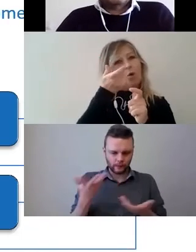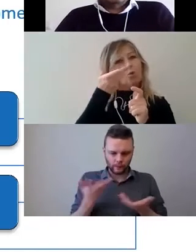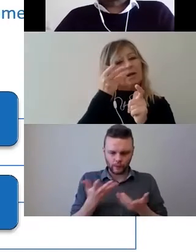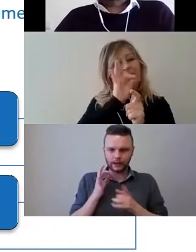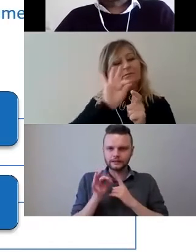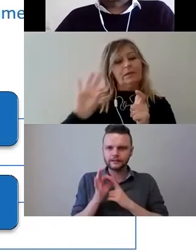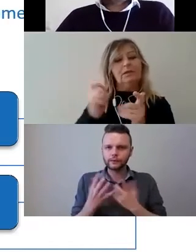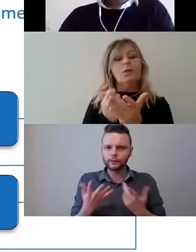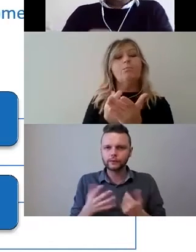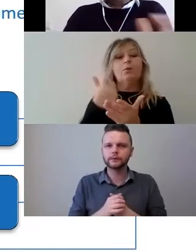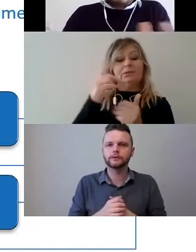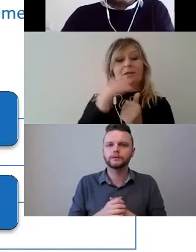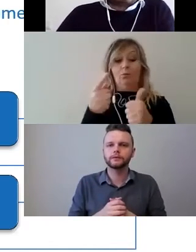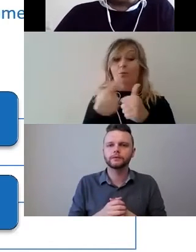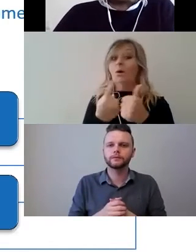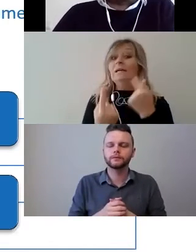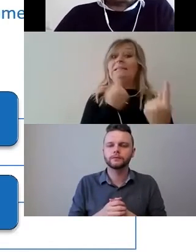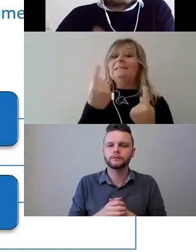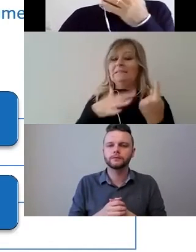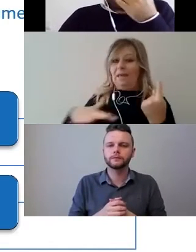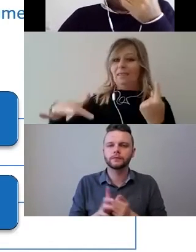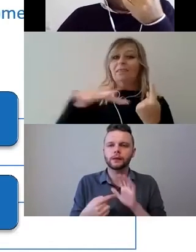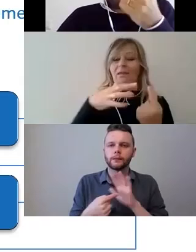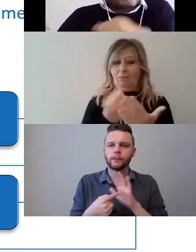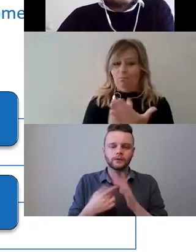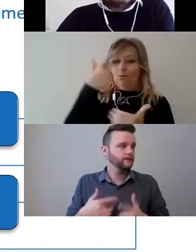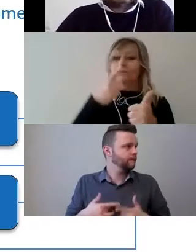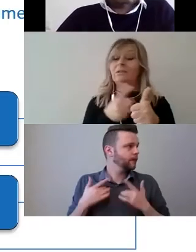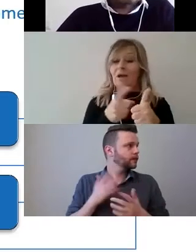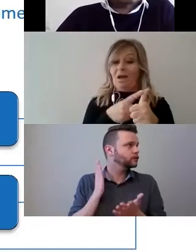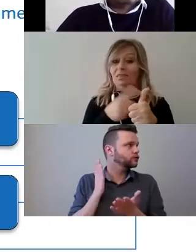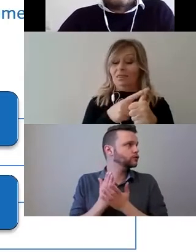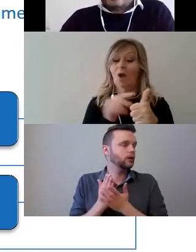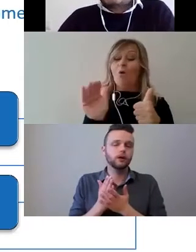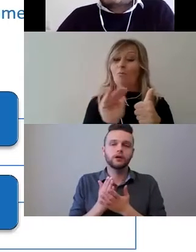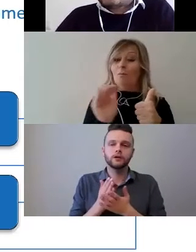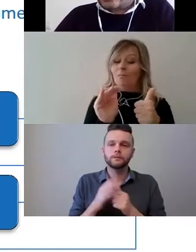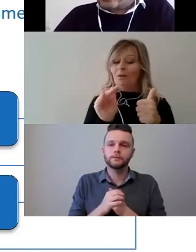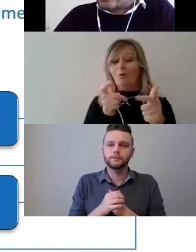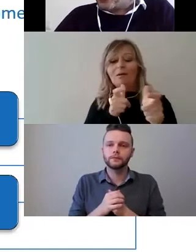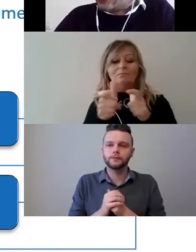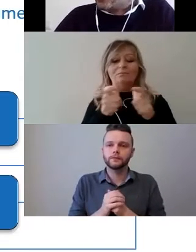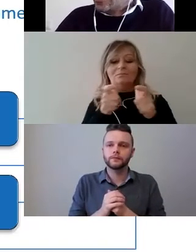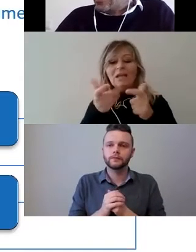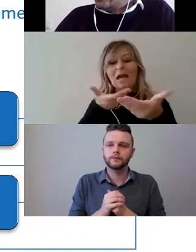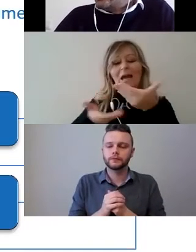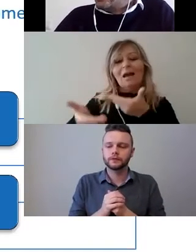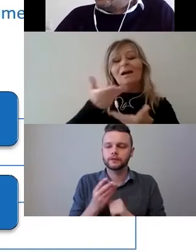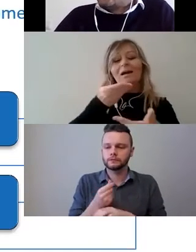interview. It is important to be sure that there are basic things